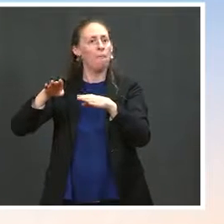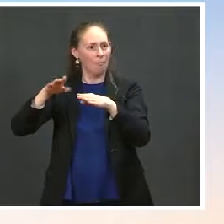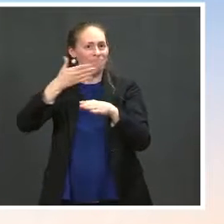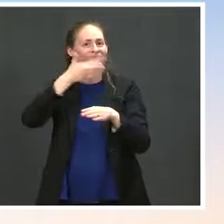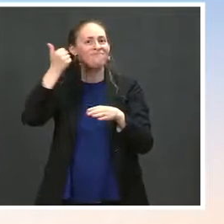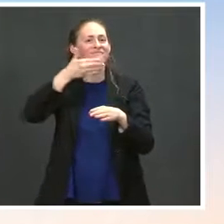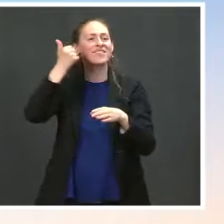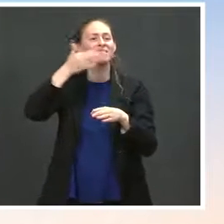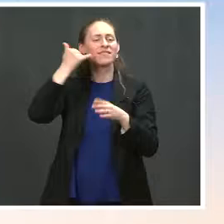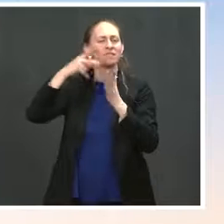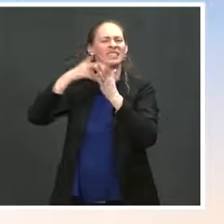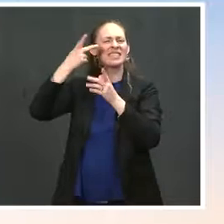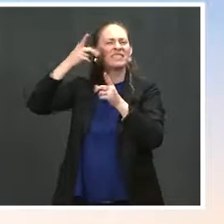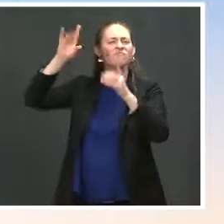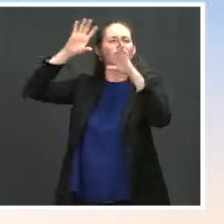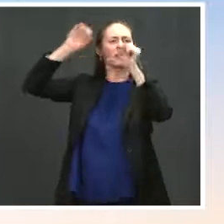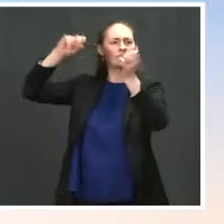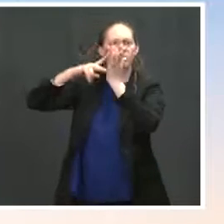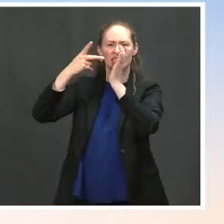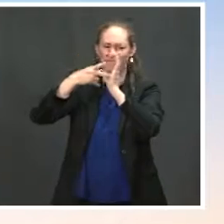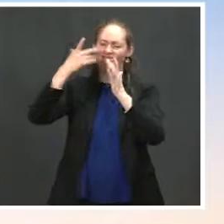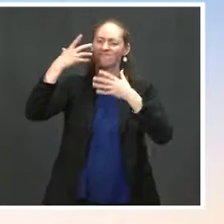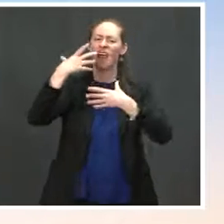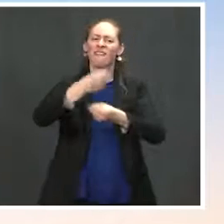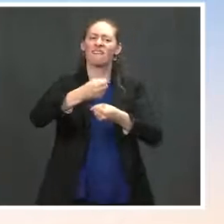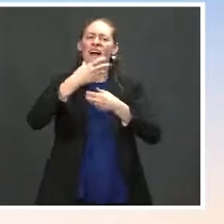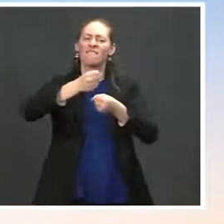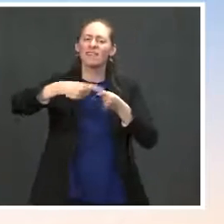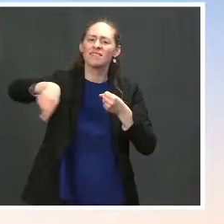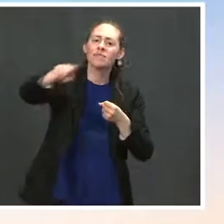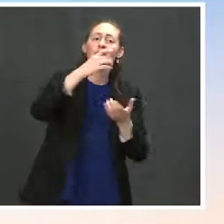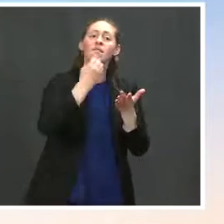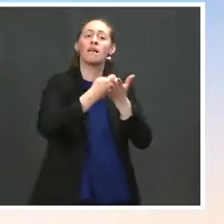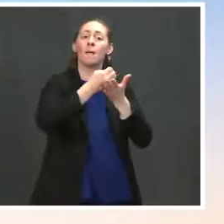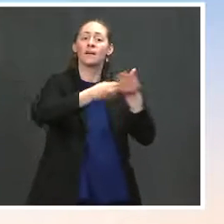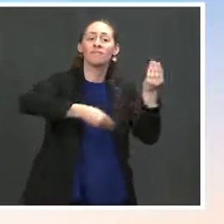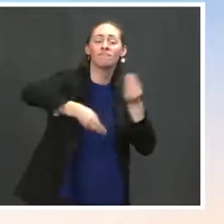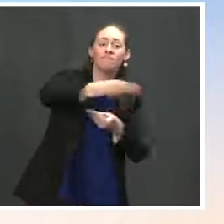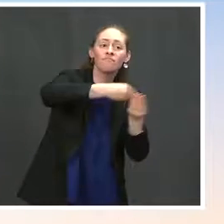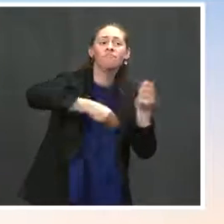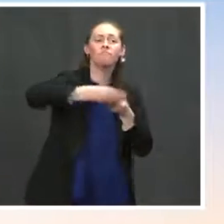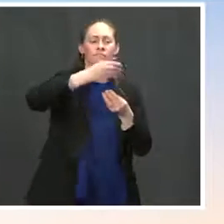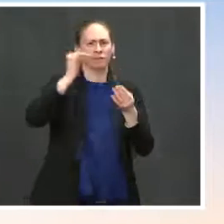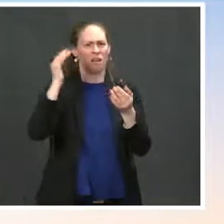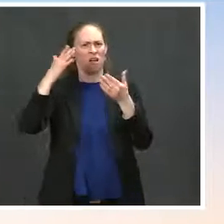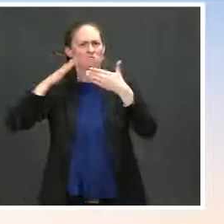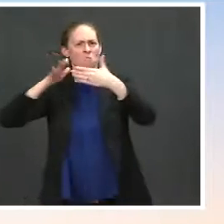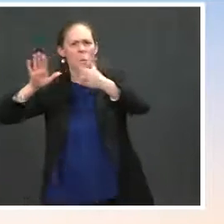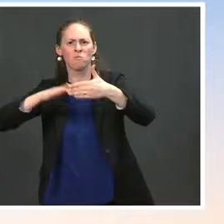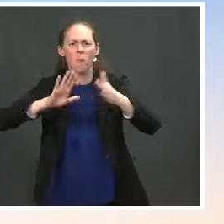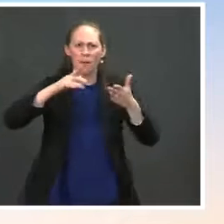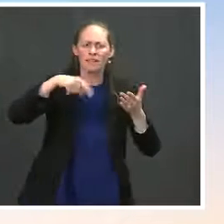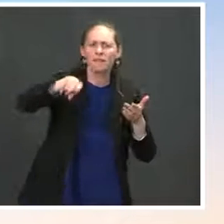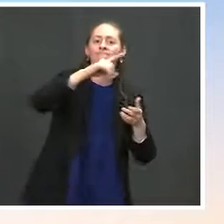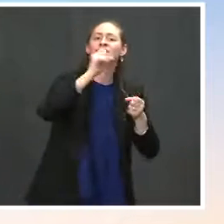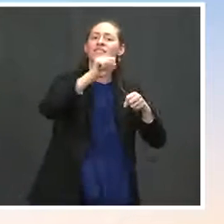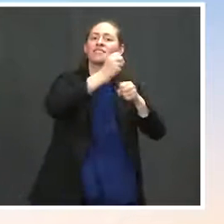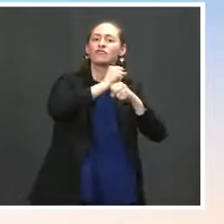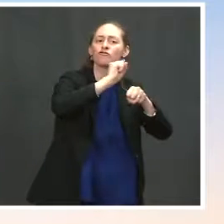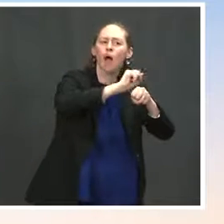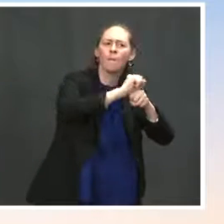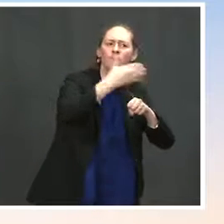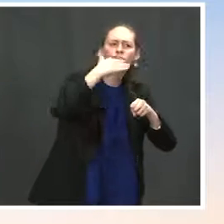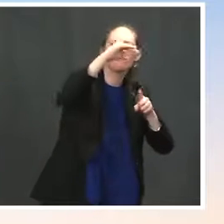combined efforts are building confidence in our economy, and that the president's approach can both create good-paying jobs and address the